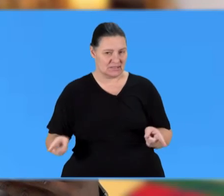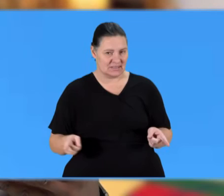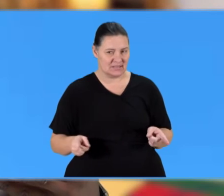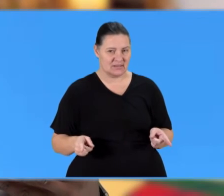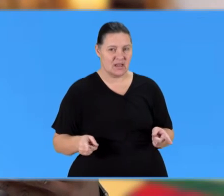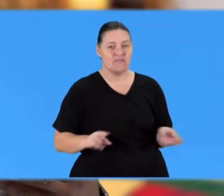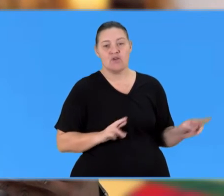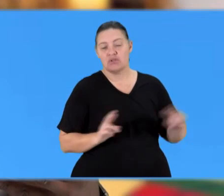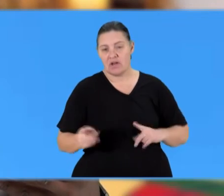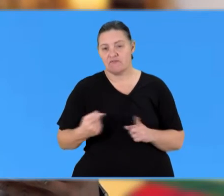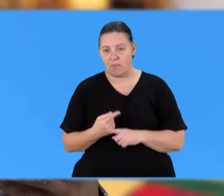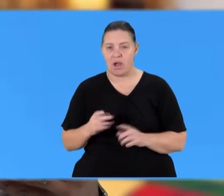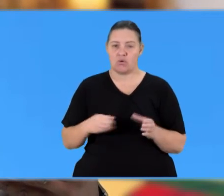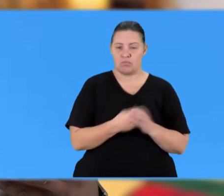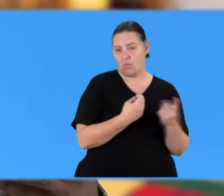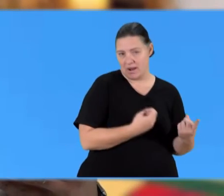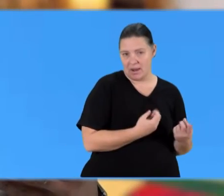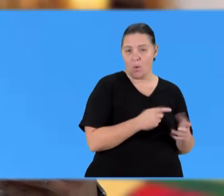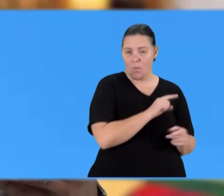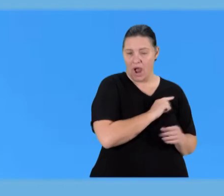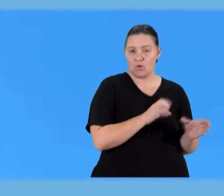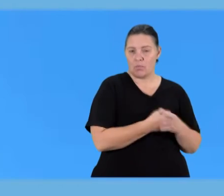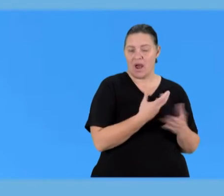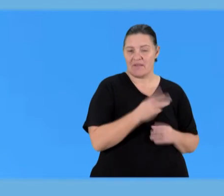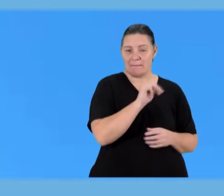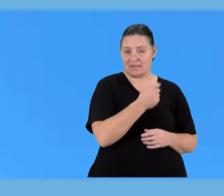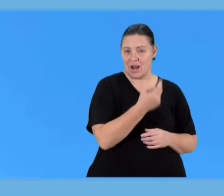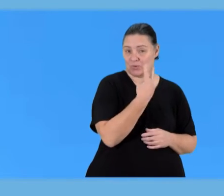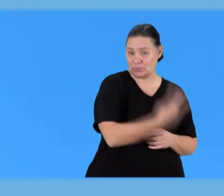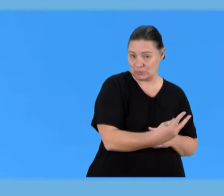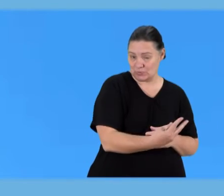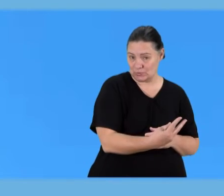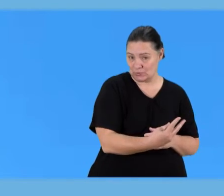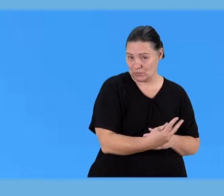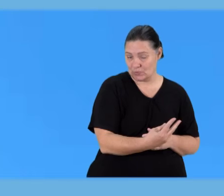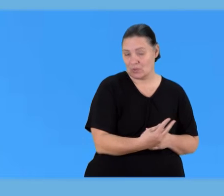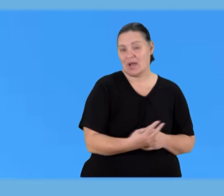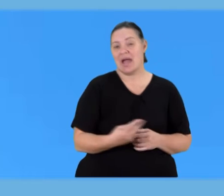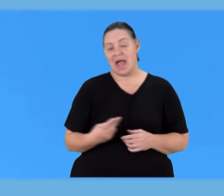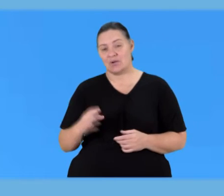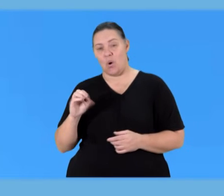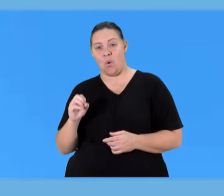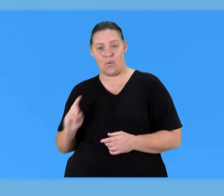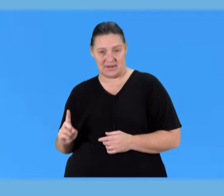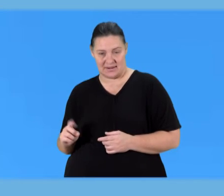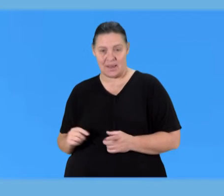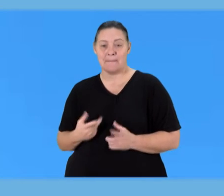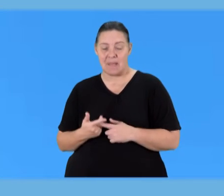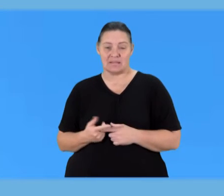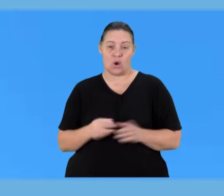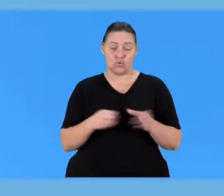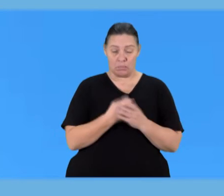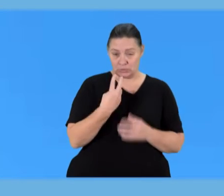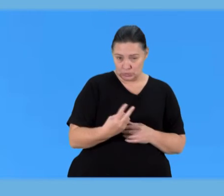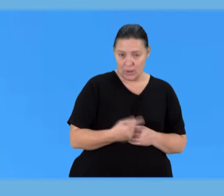that oxygen was reacting with the metal from group 1. Because in group 1, remember, we have M2O, but then if the metal is from